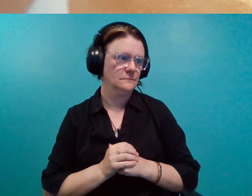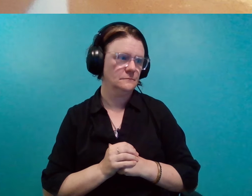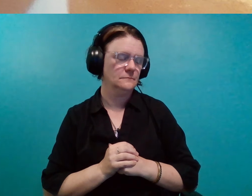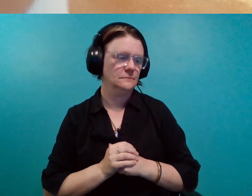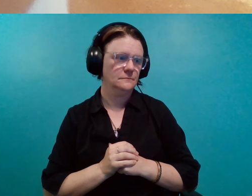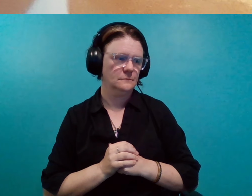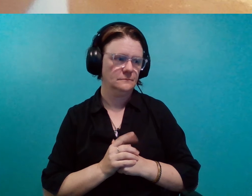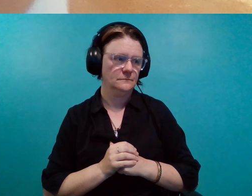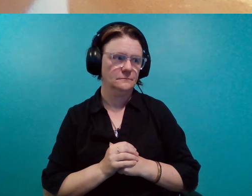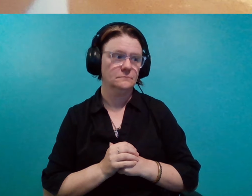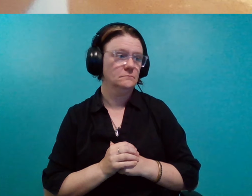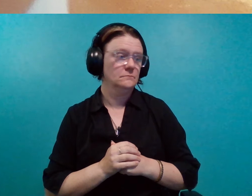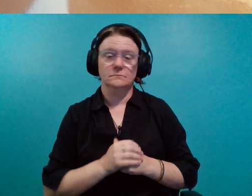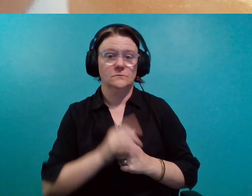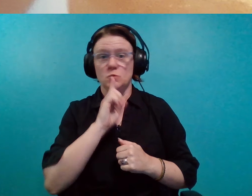hopefully